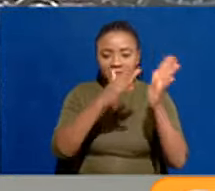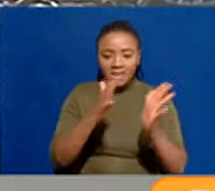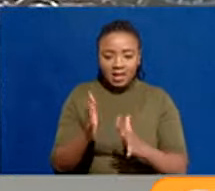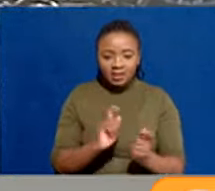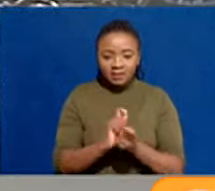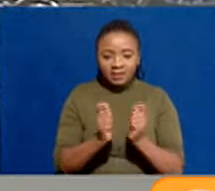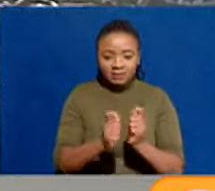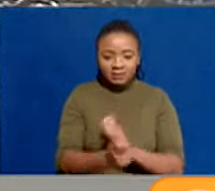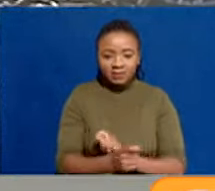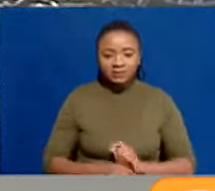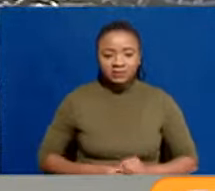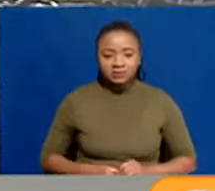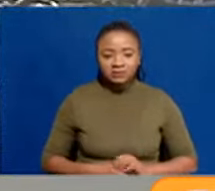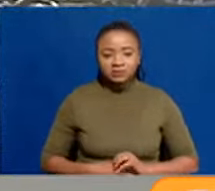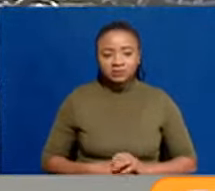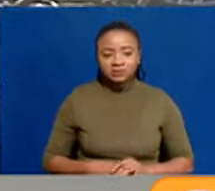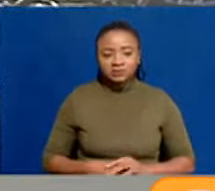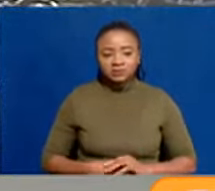Mary Mwoki reports.